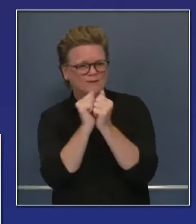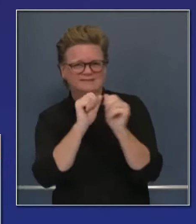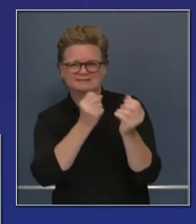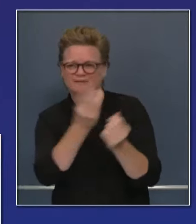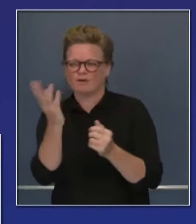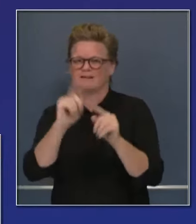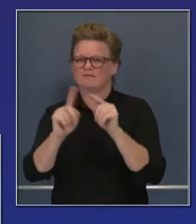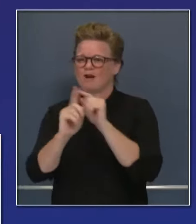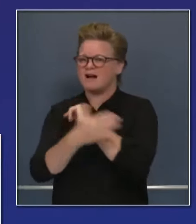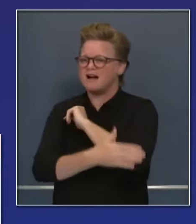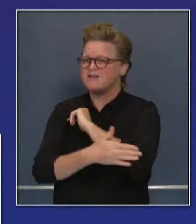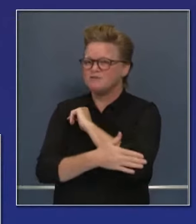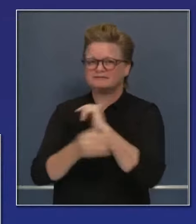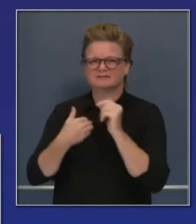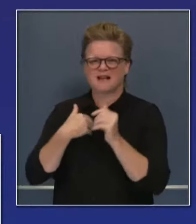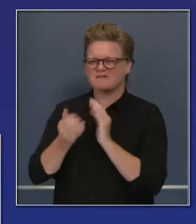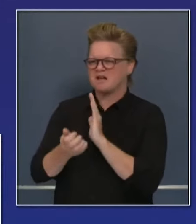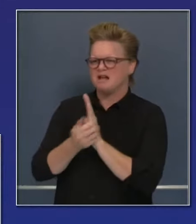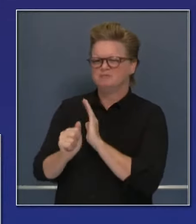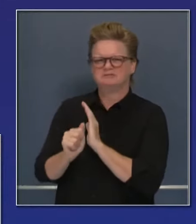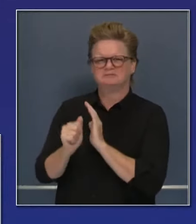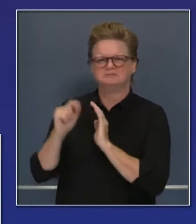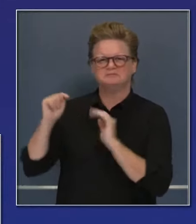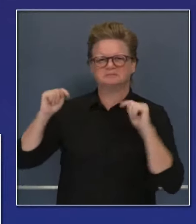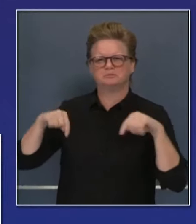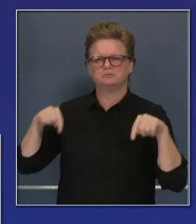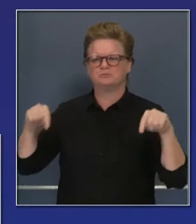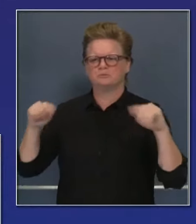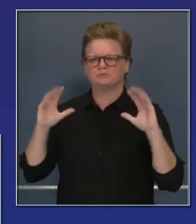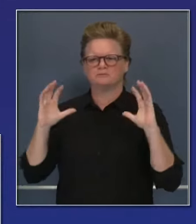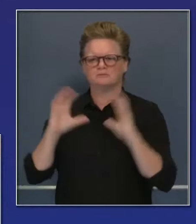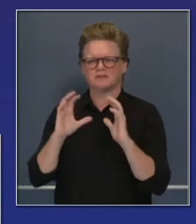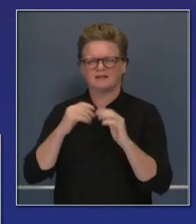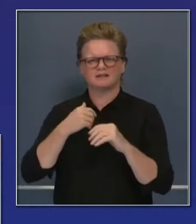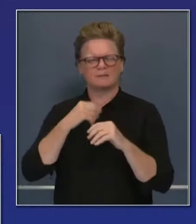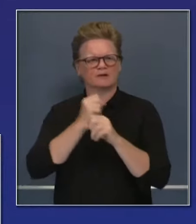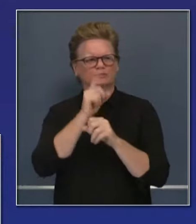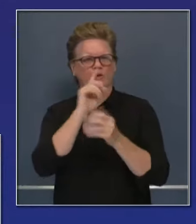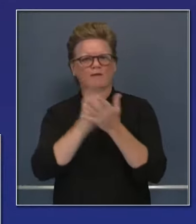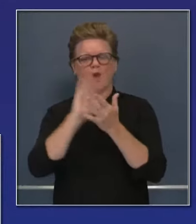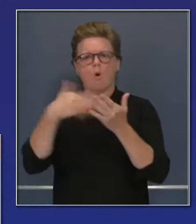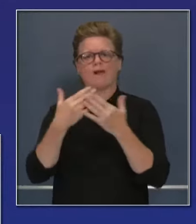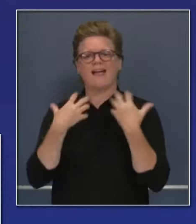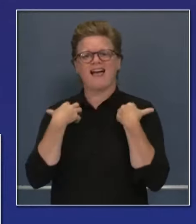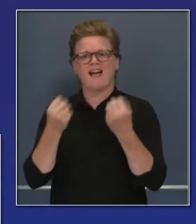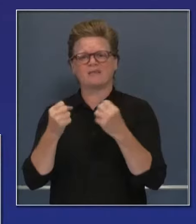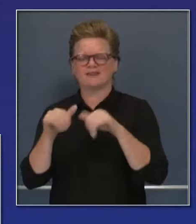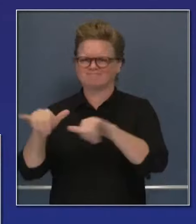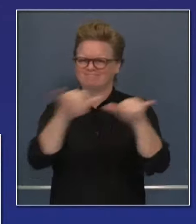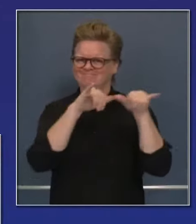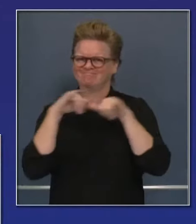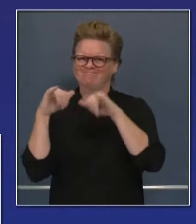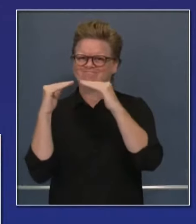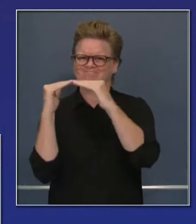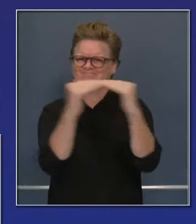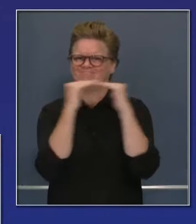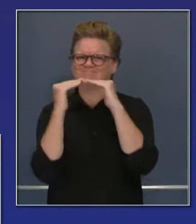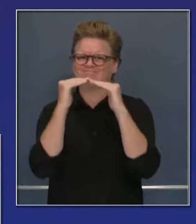around issues of equity to introduce an equity measure into our framework to assure that we continue to address